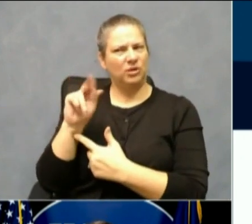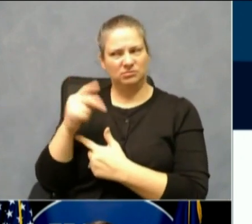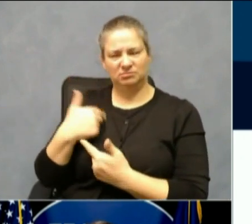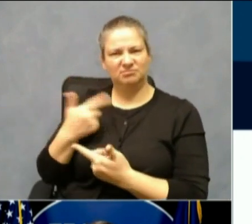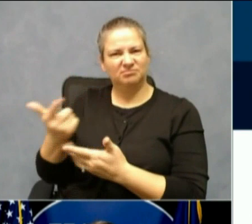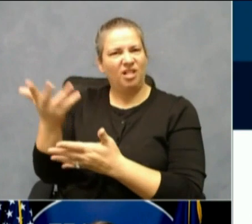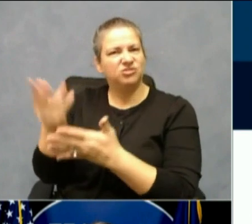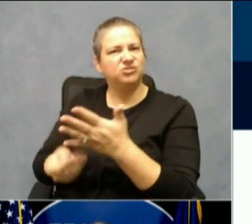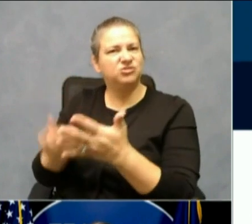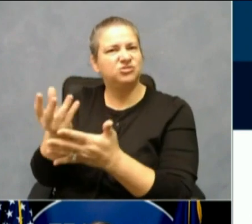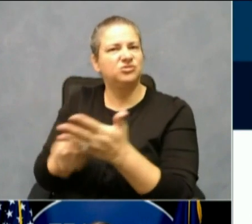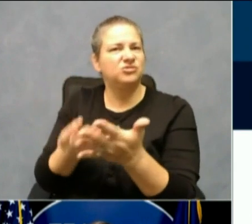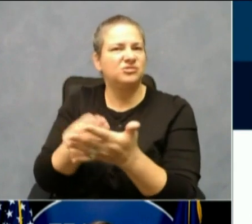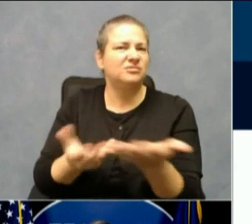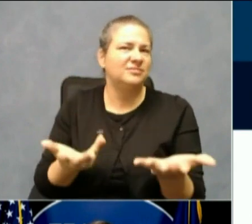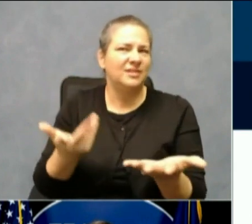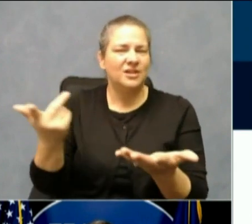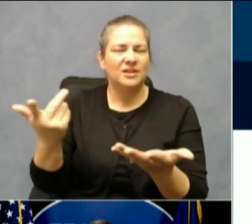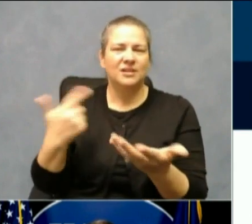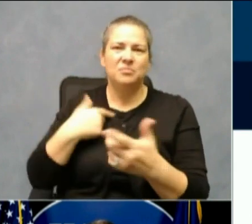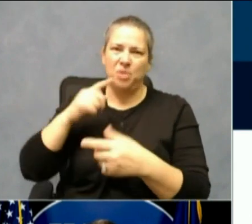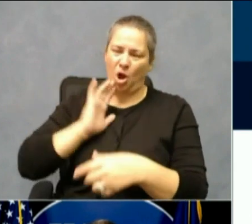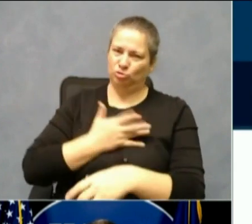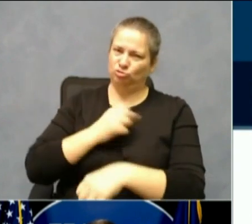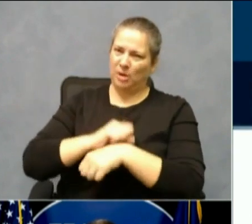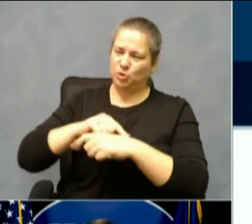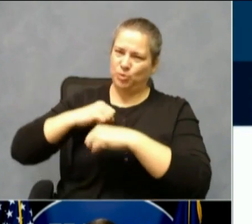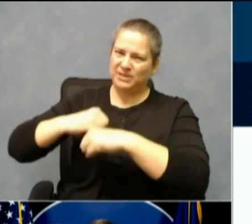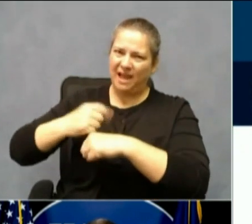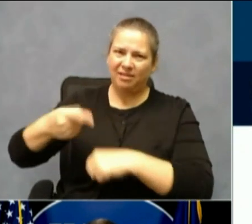life. Child care facilities, at least 12 new